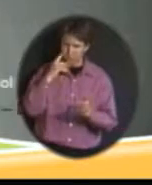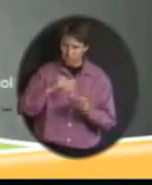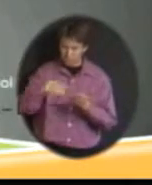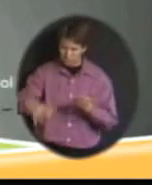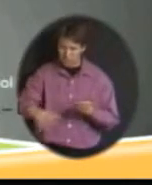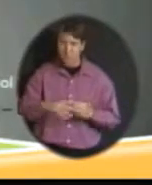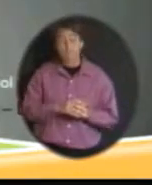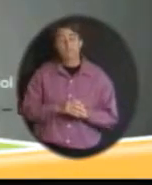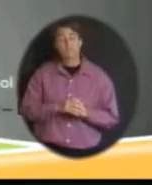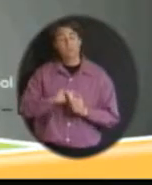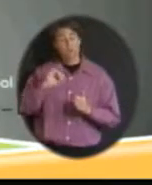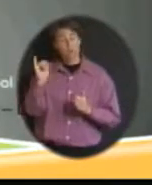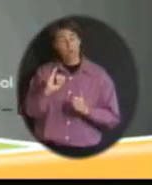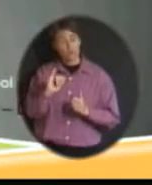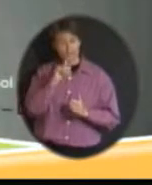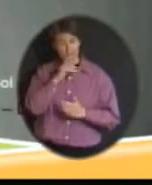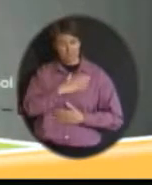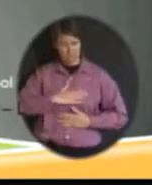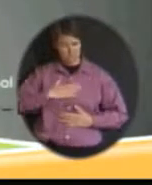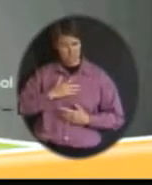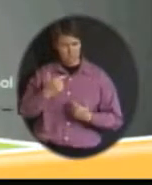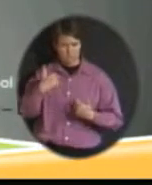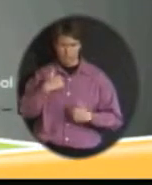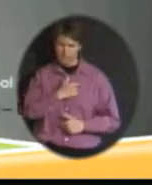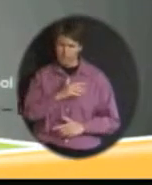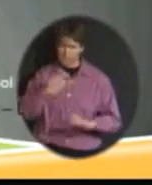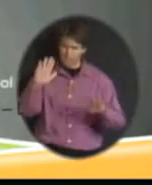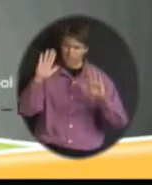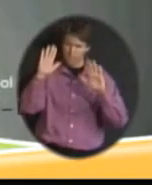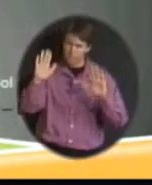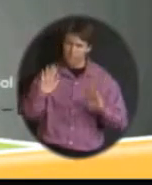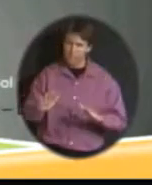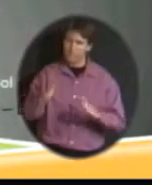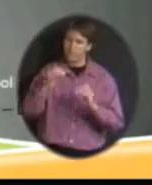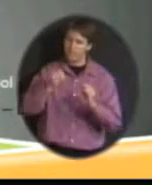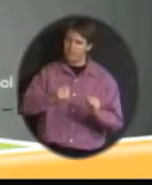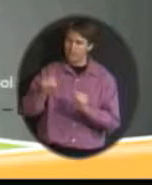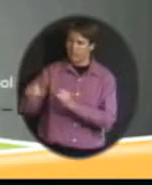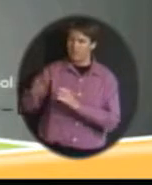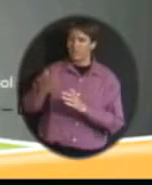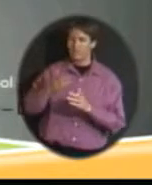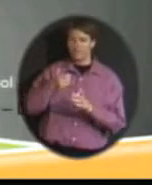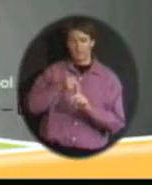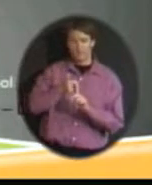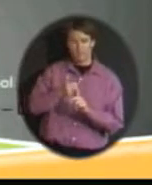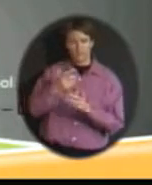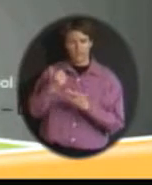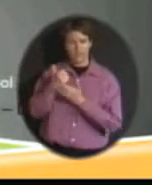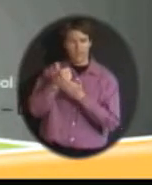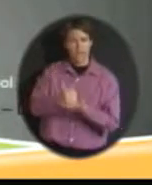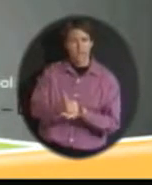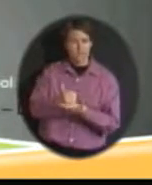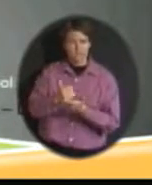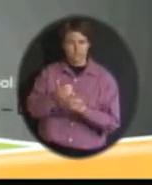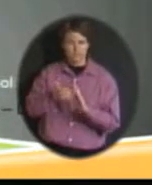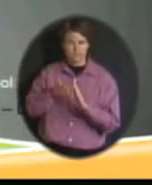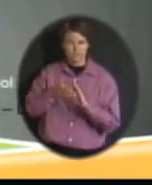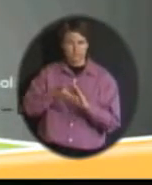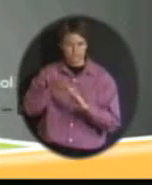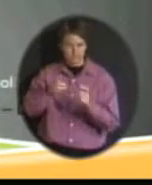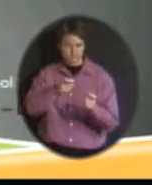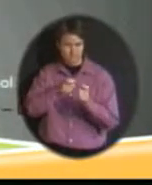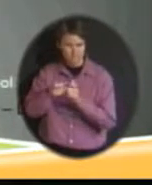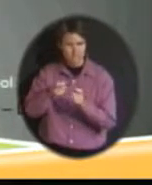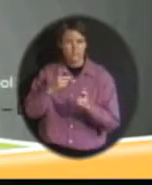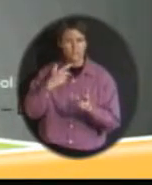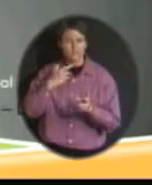We also are very pleased that we have wonderful individuals who help to facilitate and lead our summer school. And you can see the listing there.